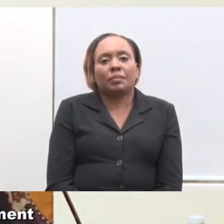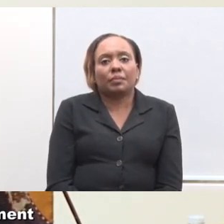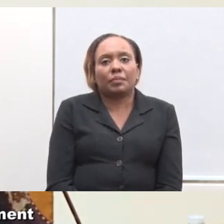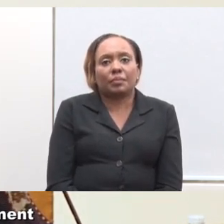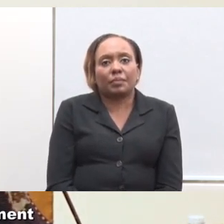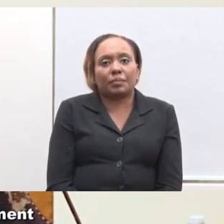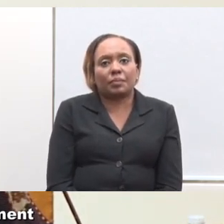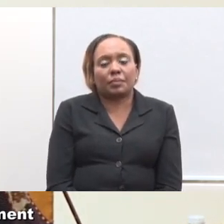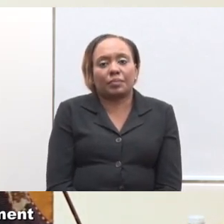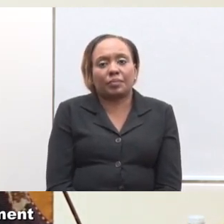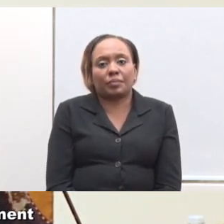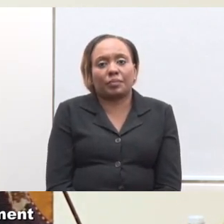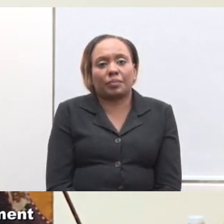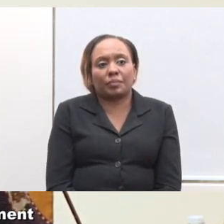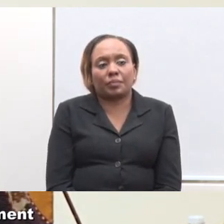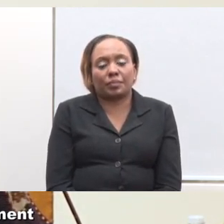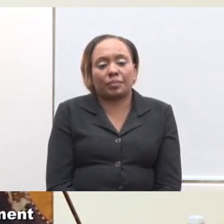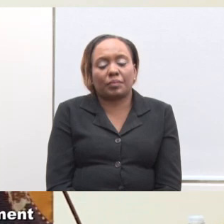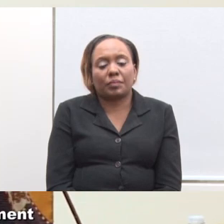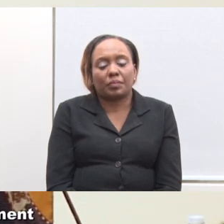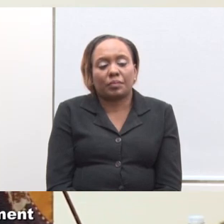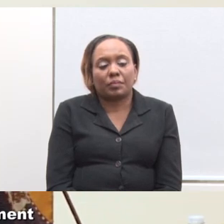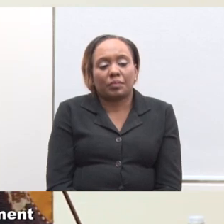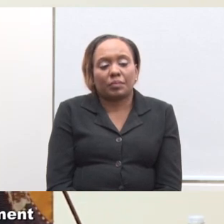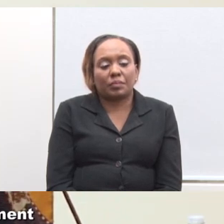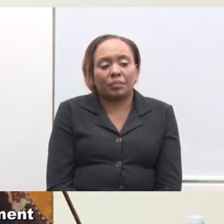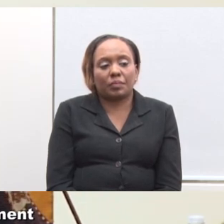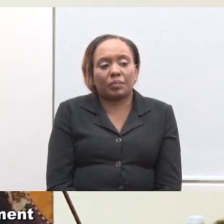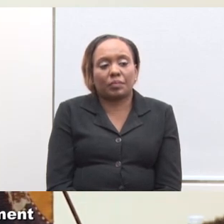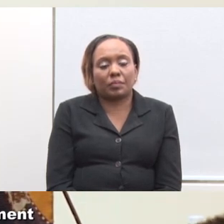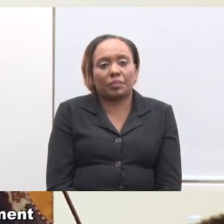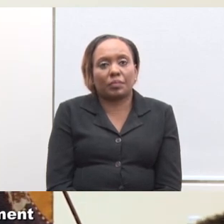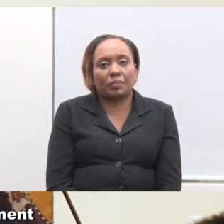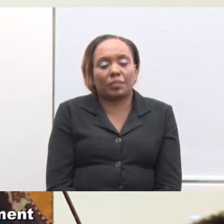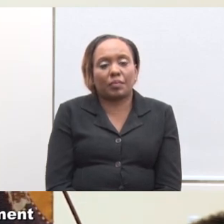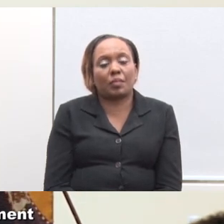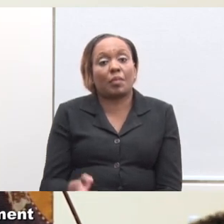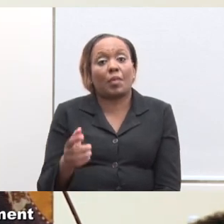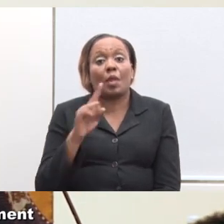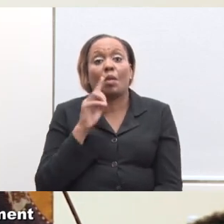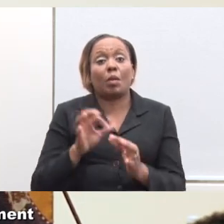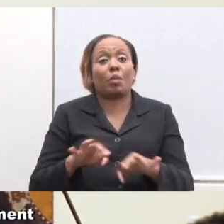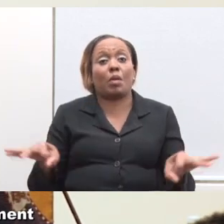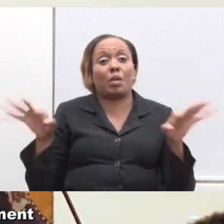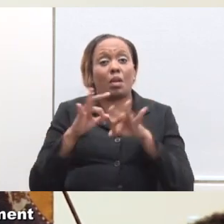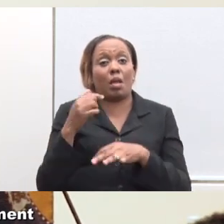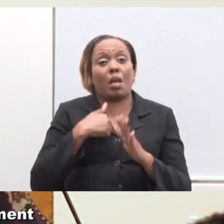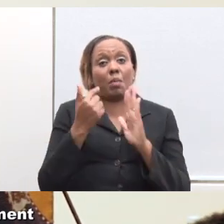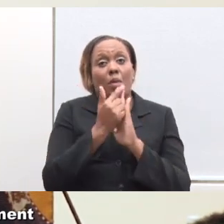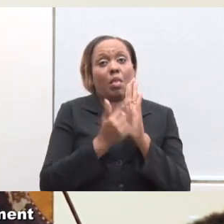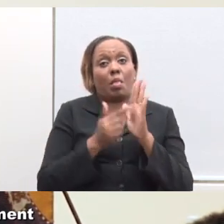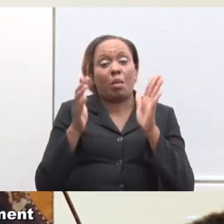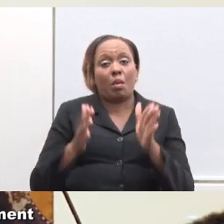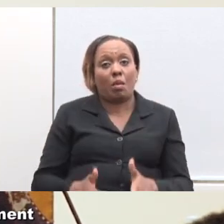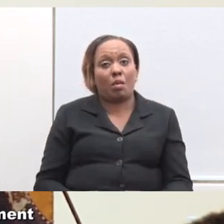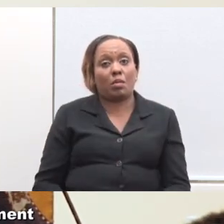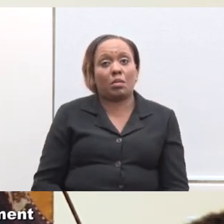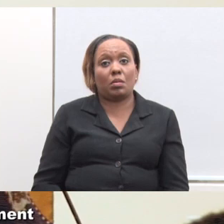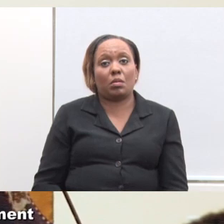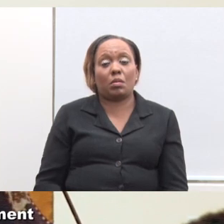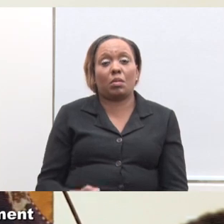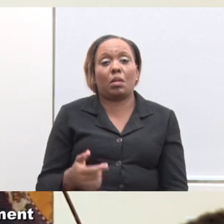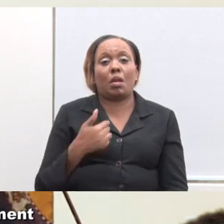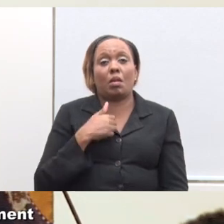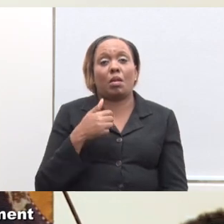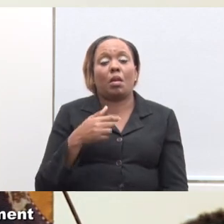this is critical, because I know as a lawyer who practiced criminal law that once a man or a woman has